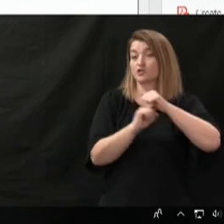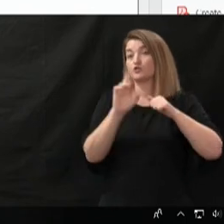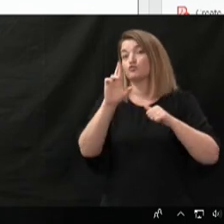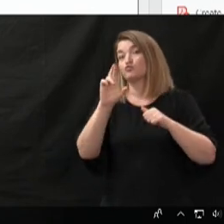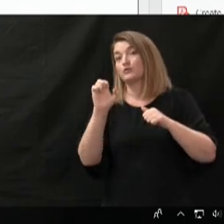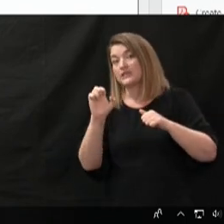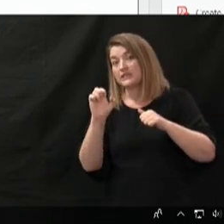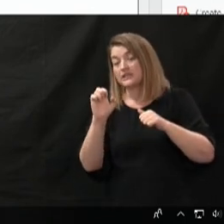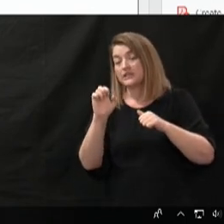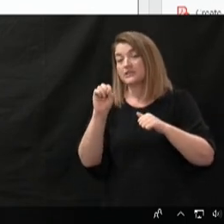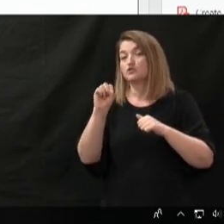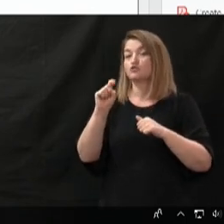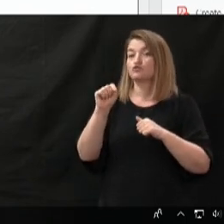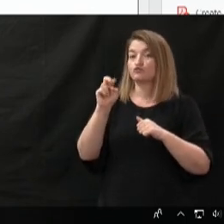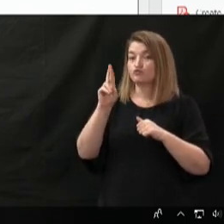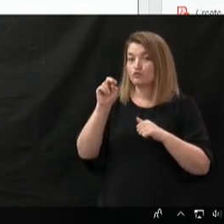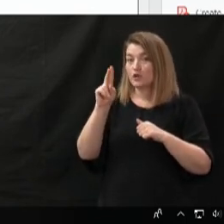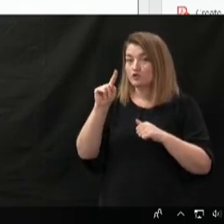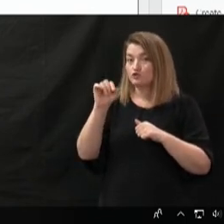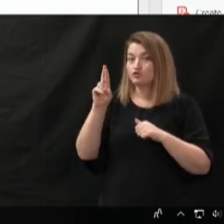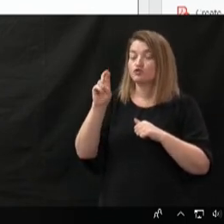Construction. Very good.